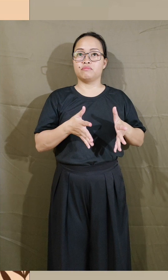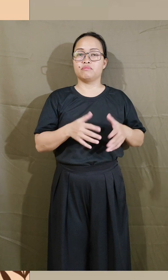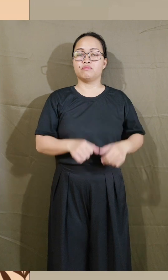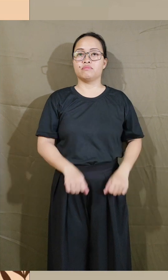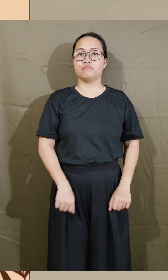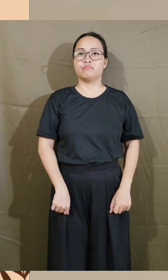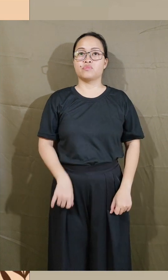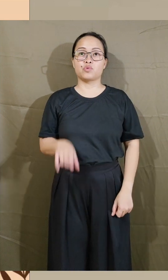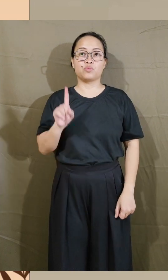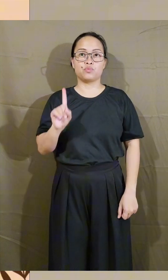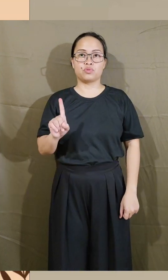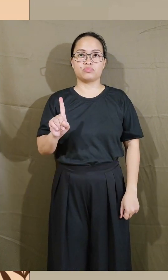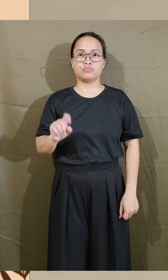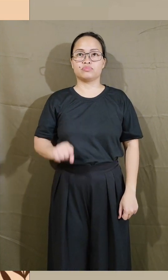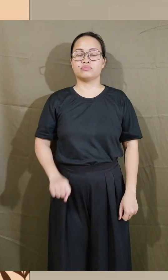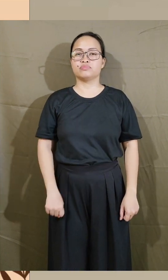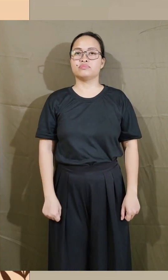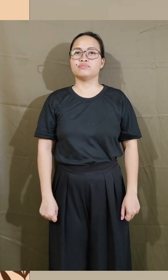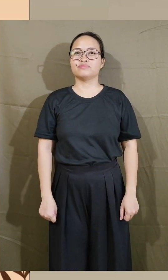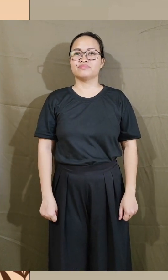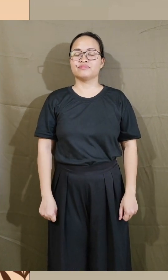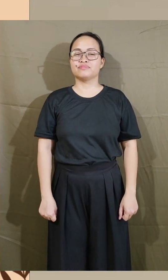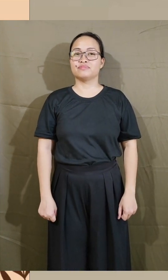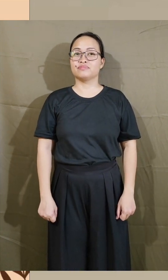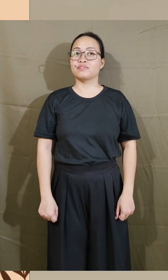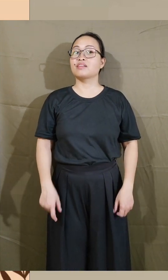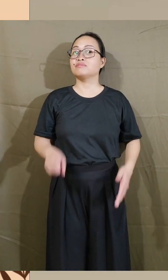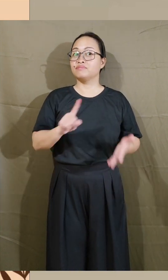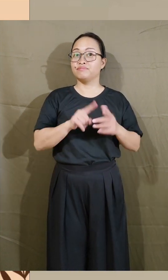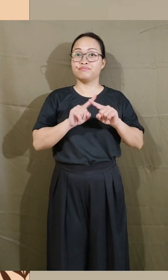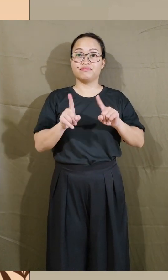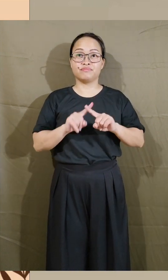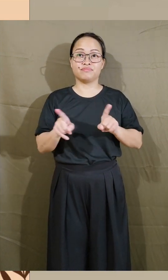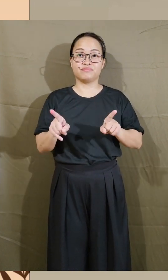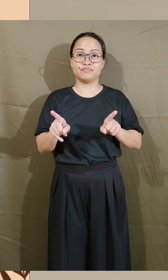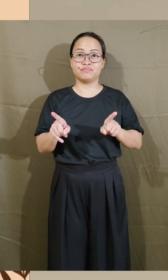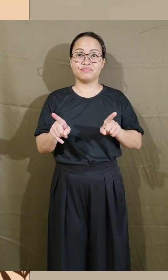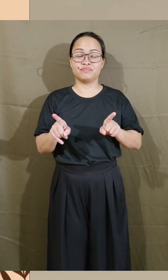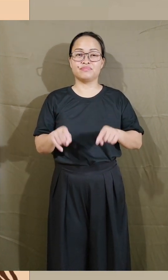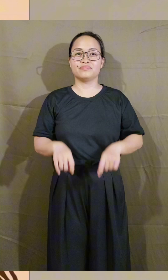with 1. So this is the difference.